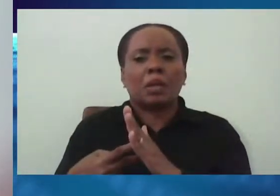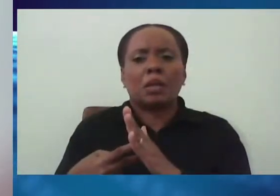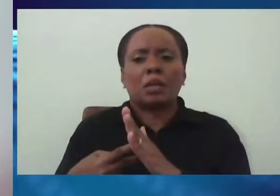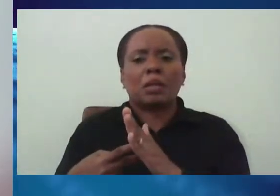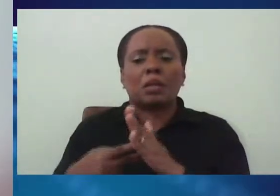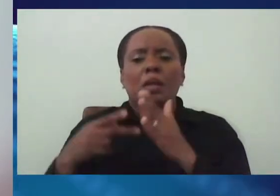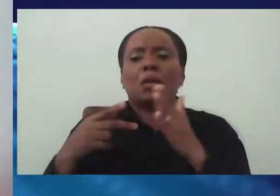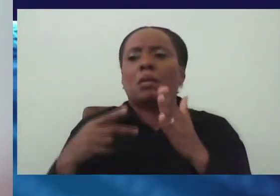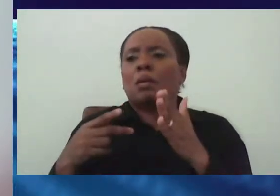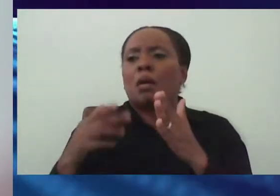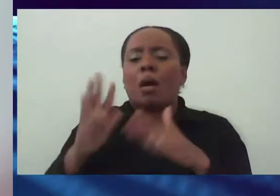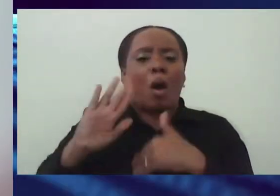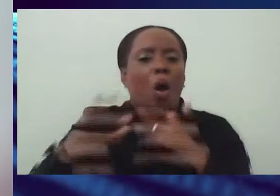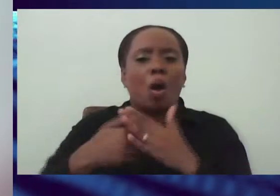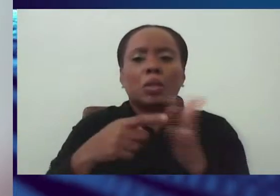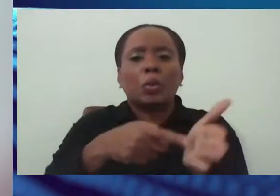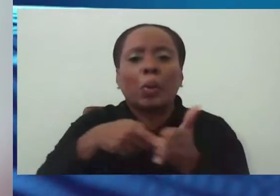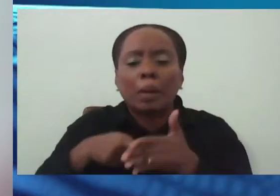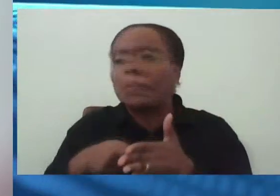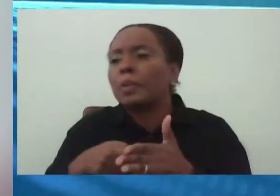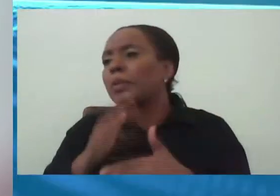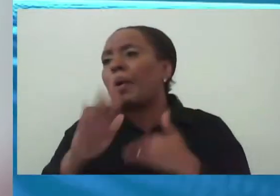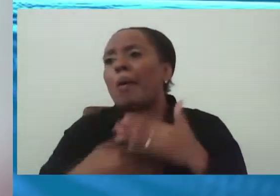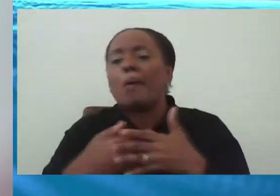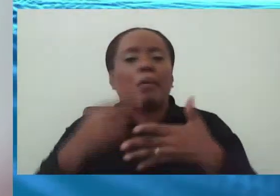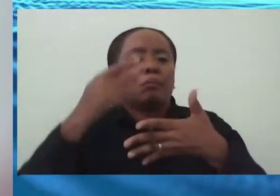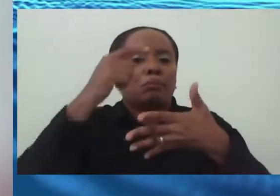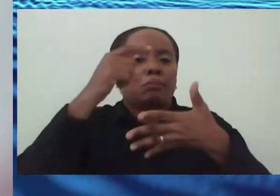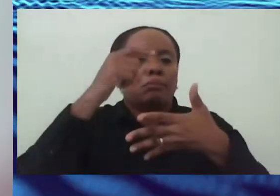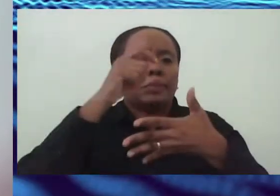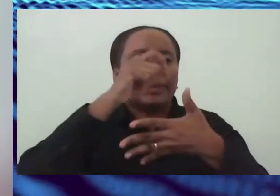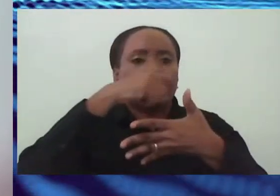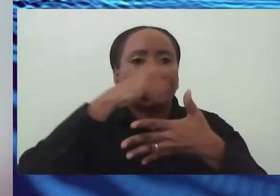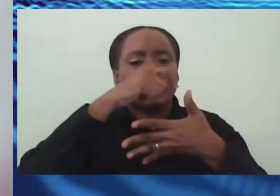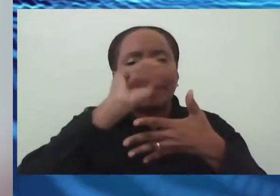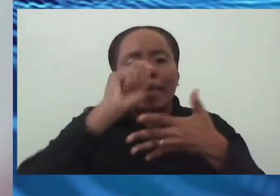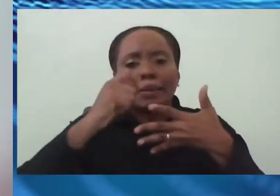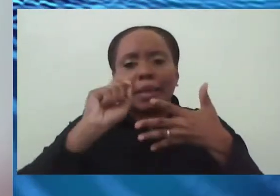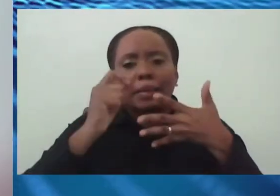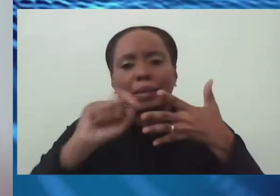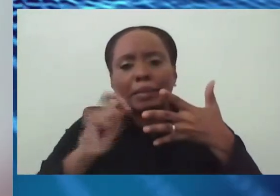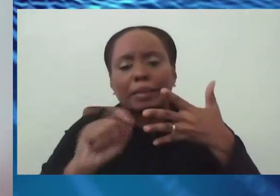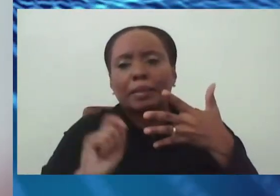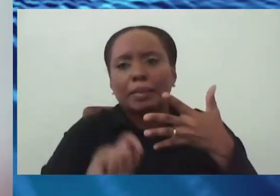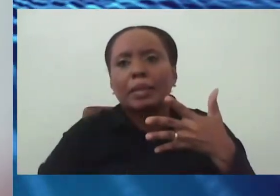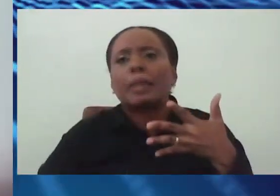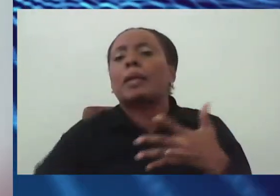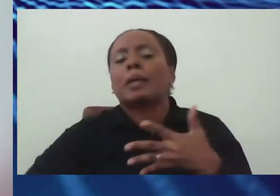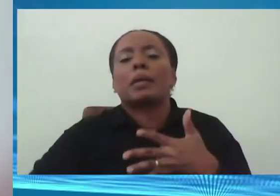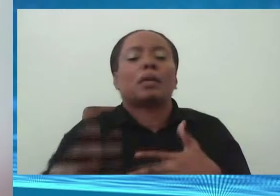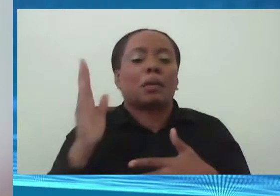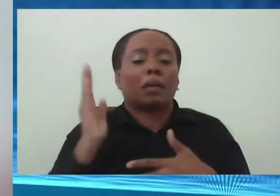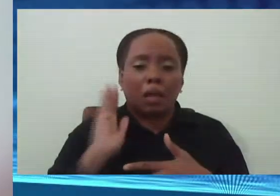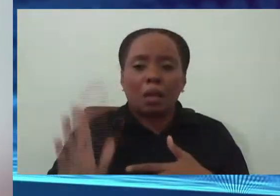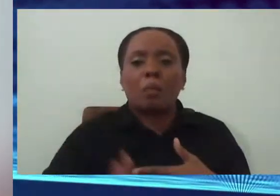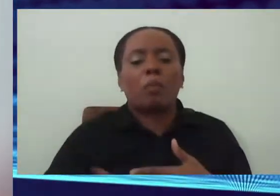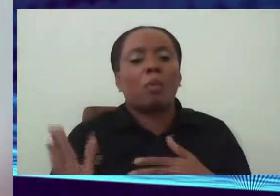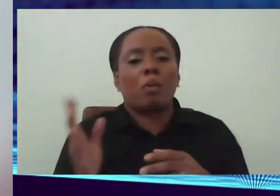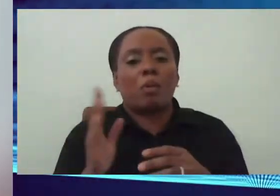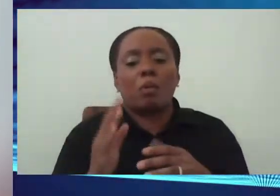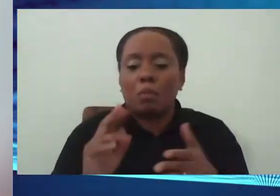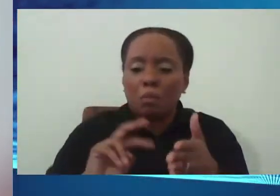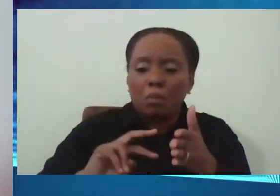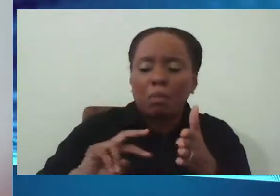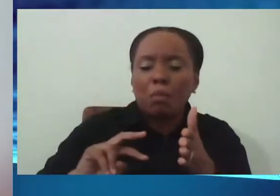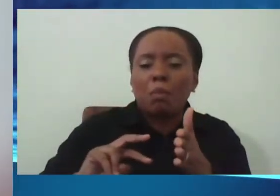documentary requirements of NIS, but would significantly reduce the administrative burden, particularly on the home isolation